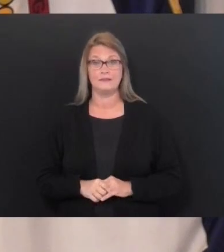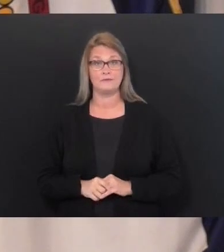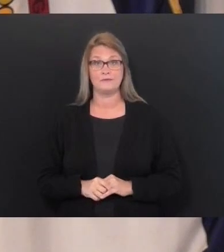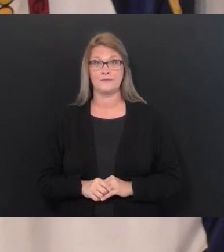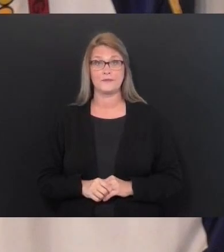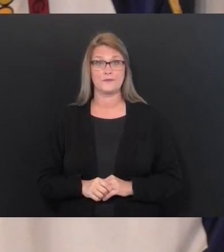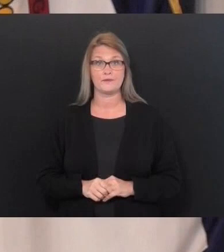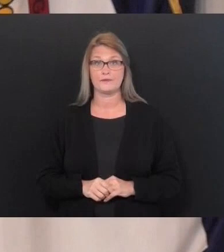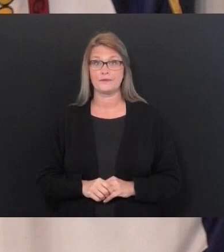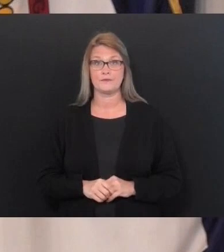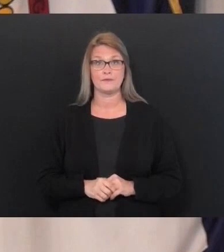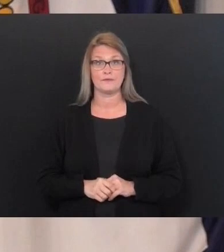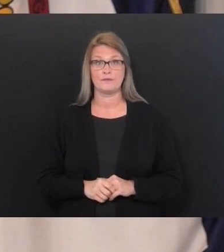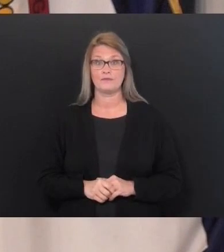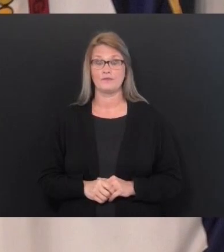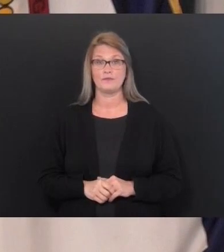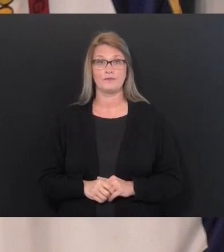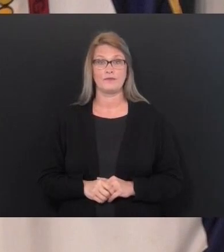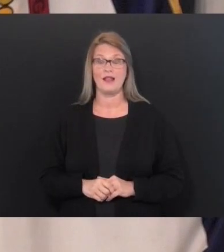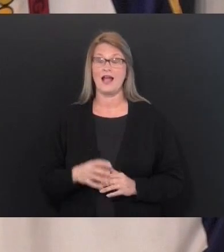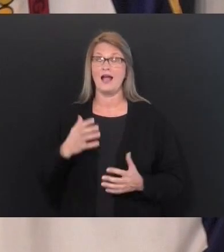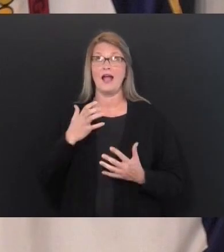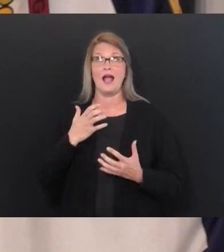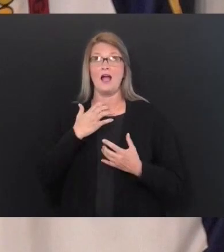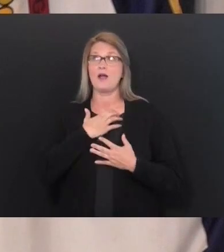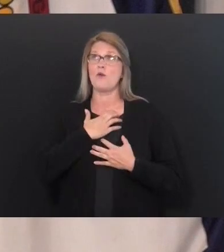I wish to goodness, there's a way to just,